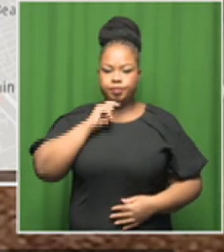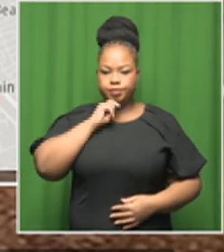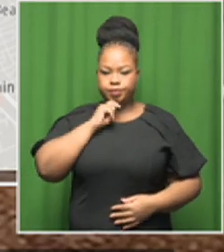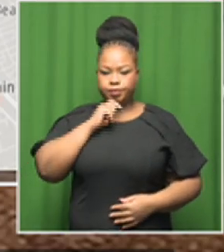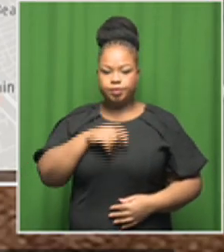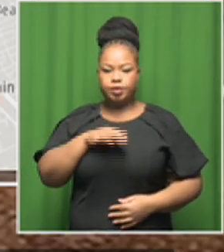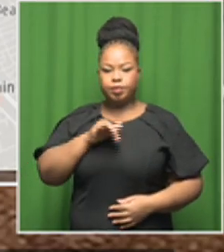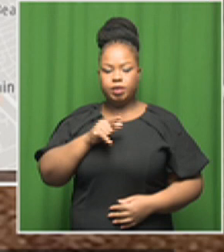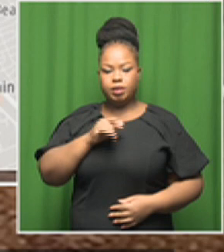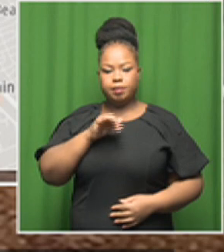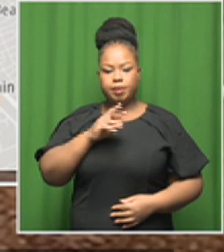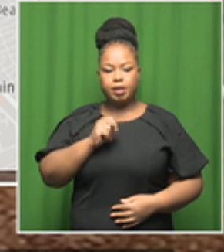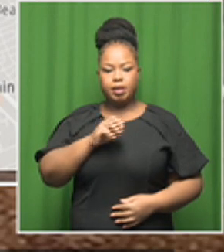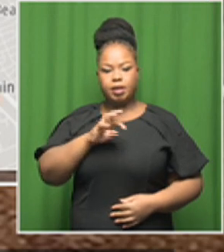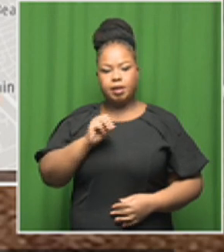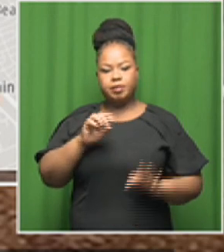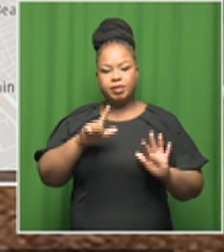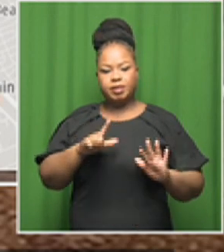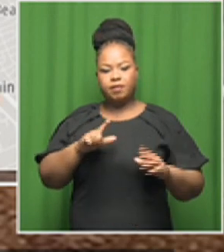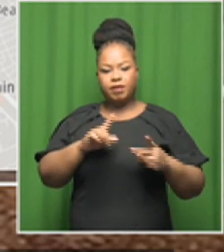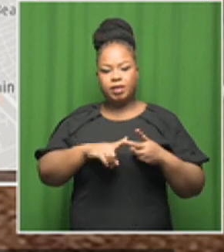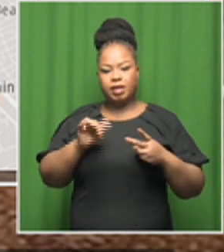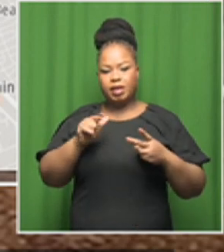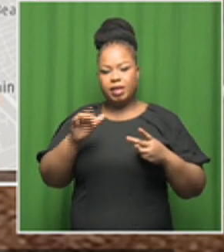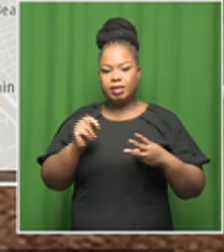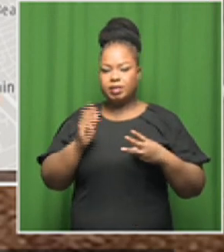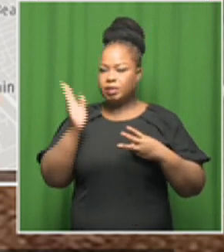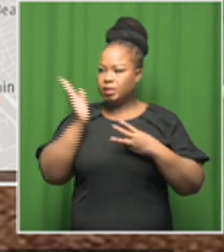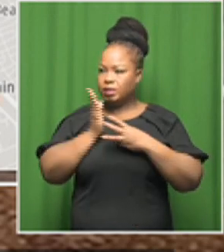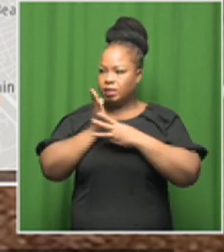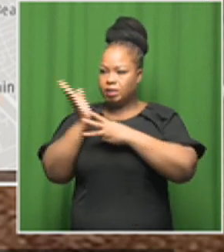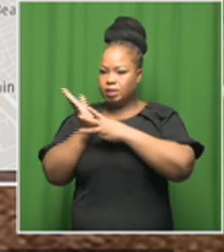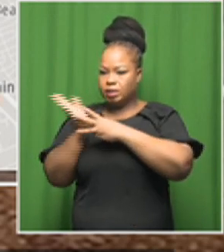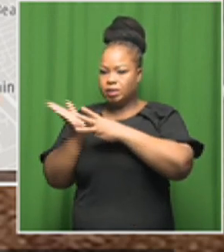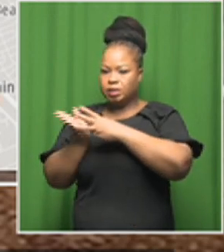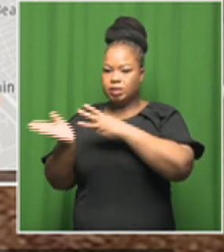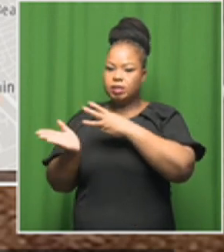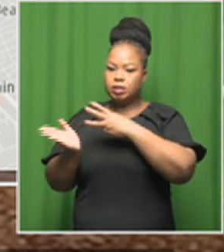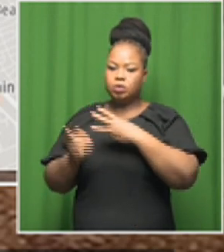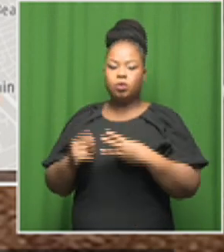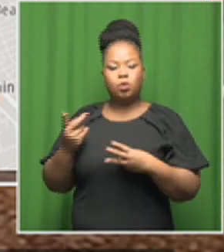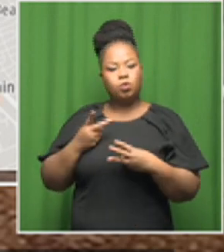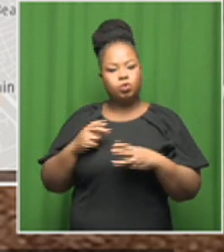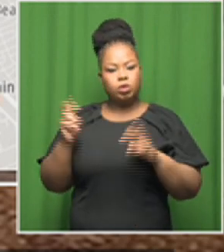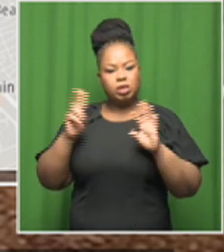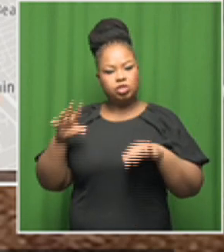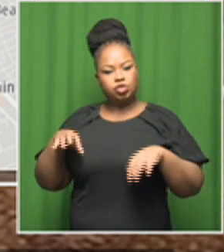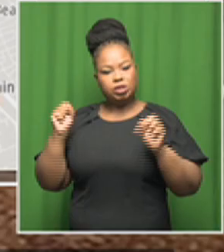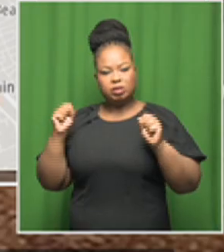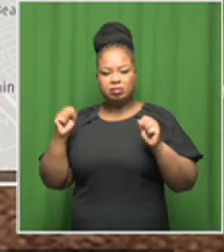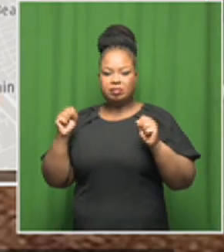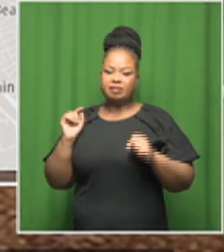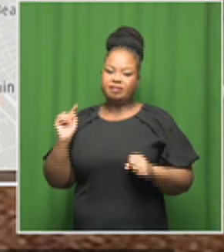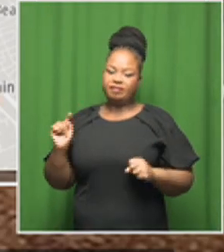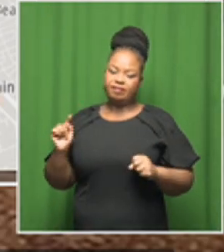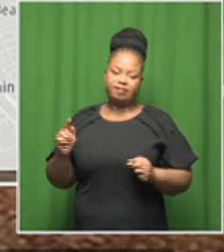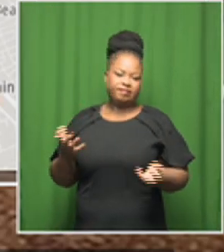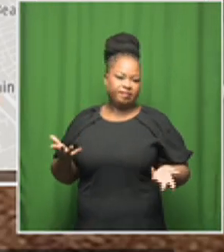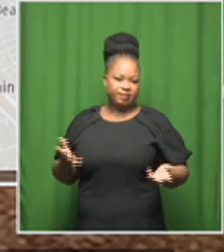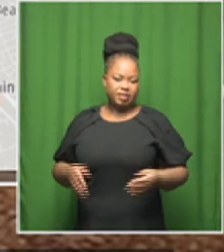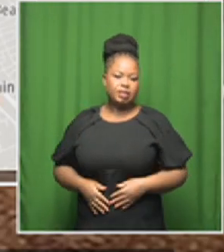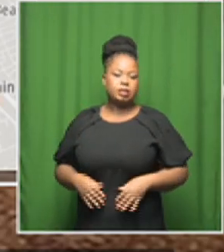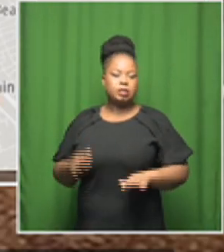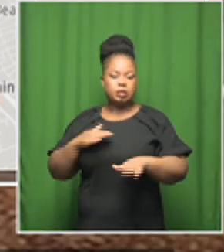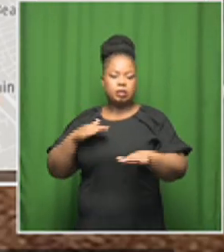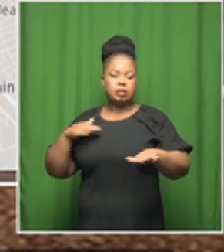from Veldsfrieden Road, M7, Highlands Drive, AZ Berman, Morgansteer, loads of traffic lights down that Mitchell's Plain area, and it will take a little while